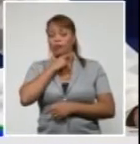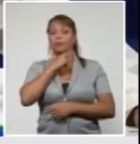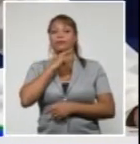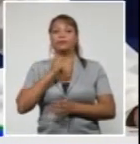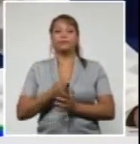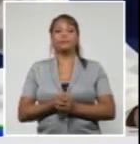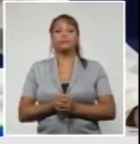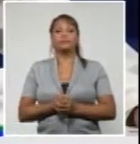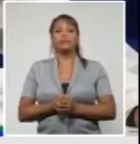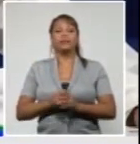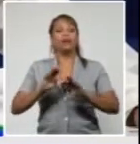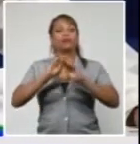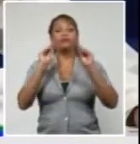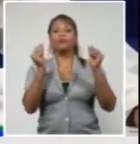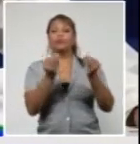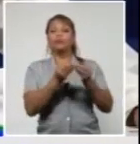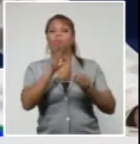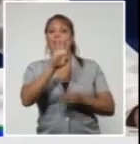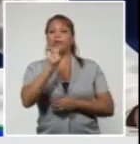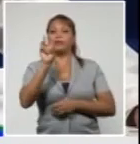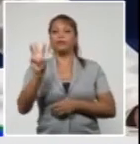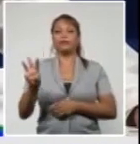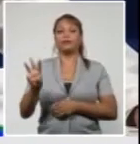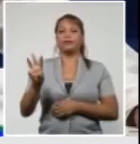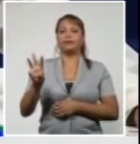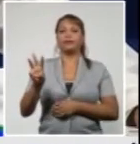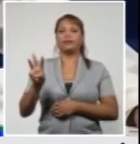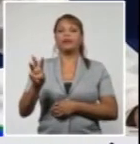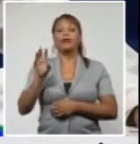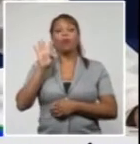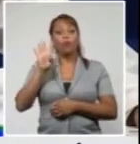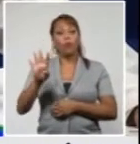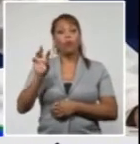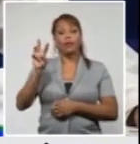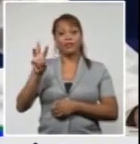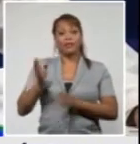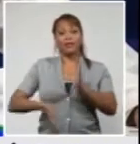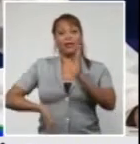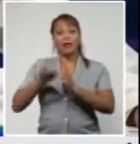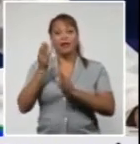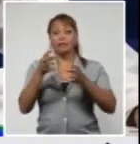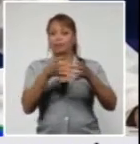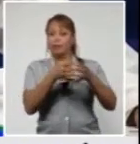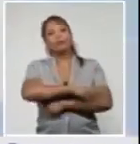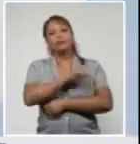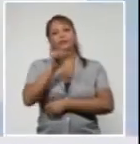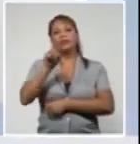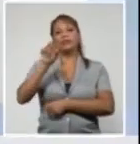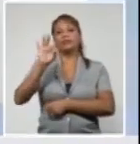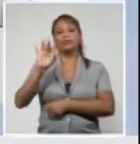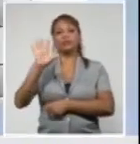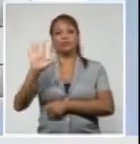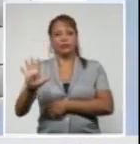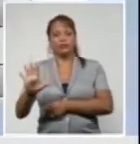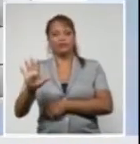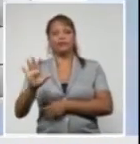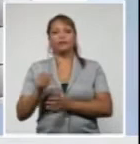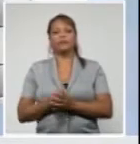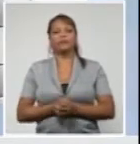to the world. As of yesterday, COVID-19 continues to be present in the